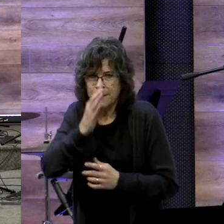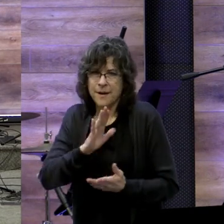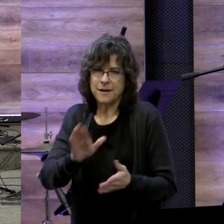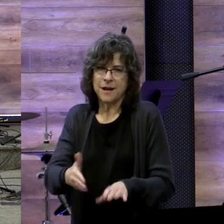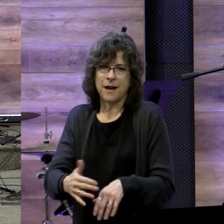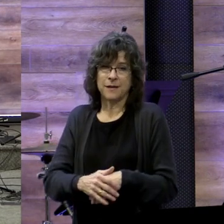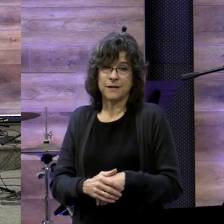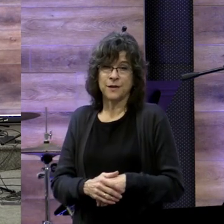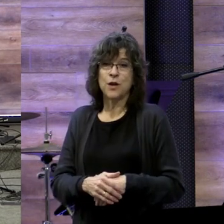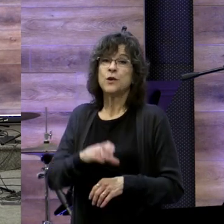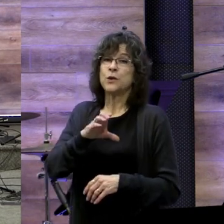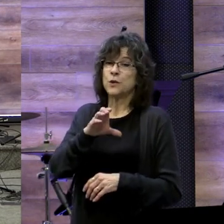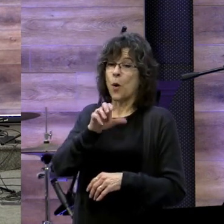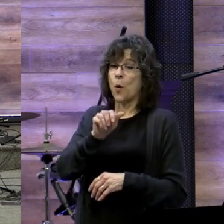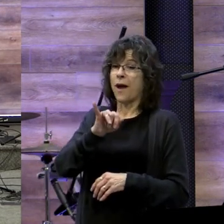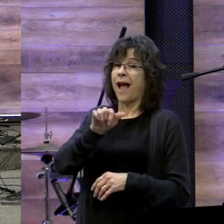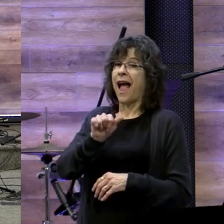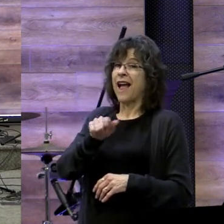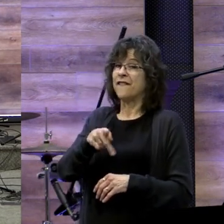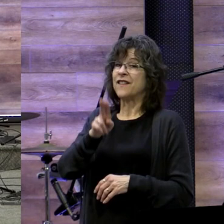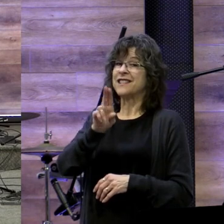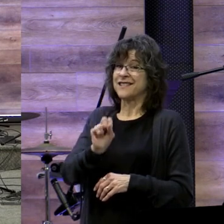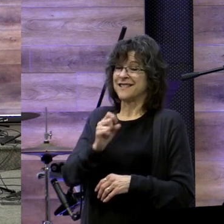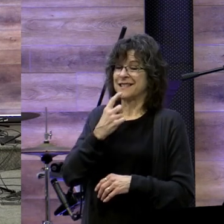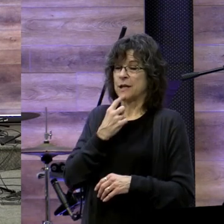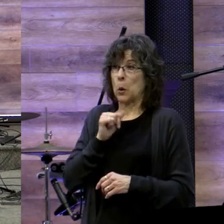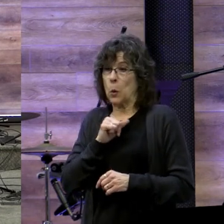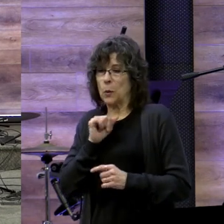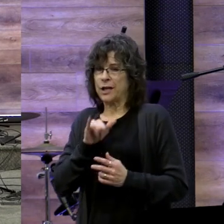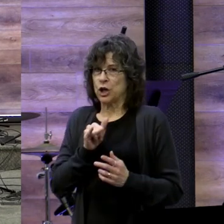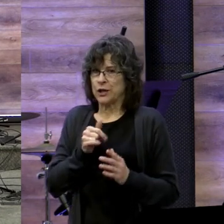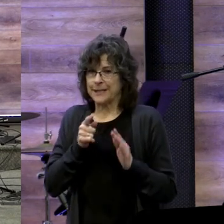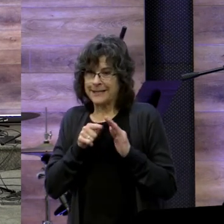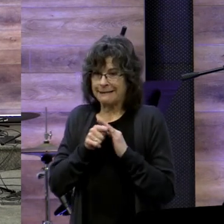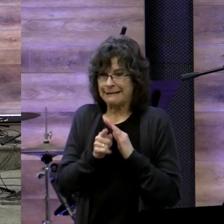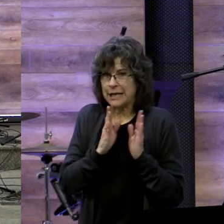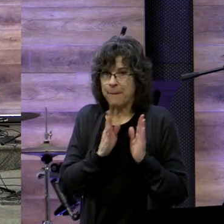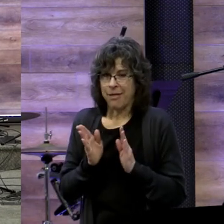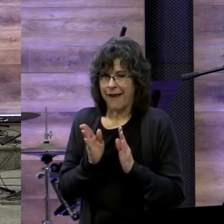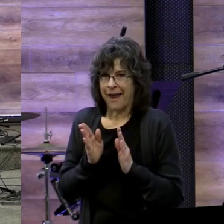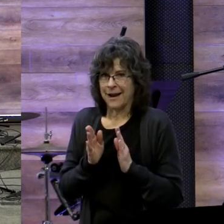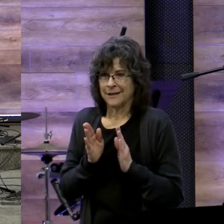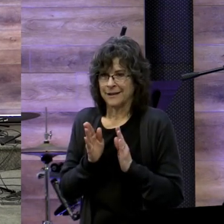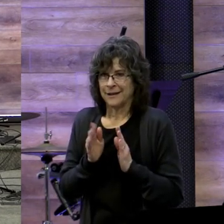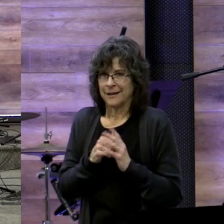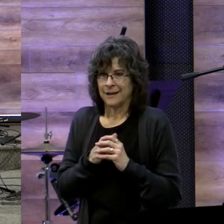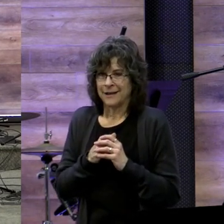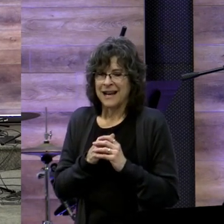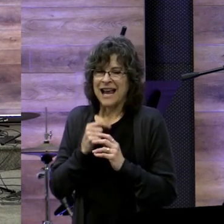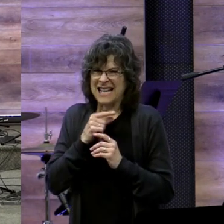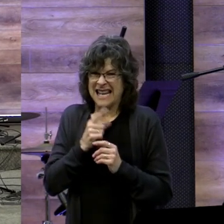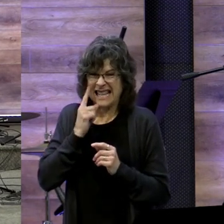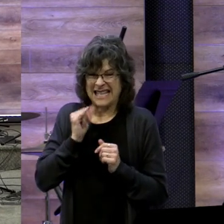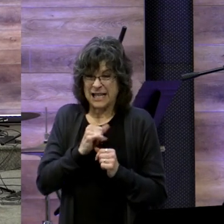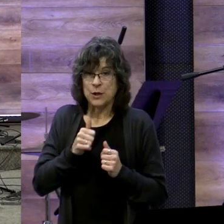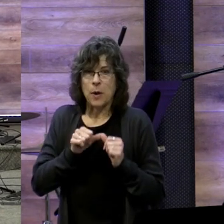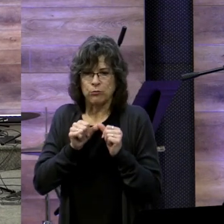what Caiaphas thinks is sneaky and a way to preserve his power utterly obliterates his power.